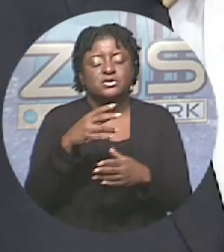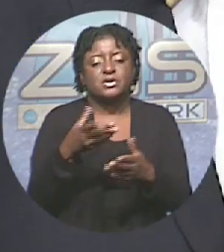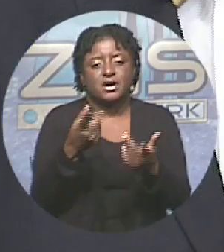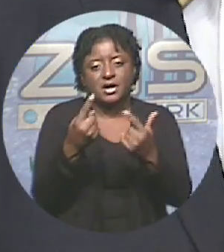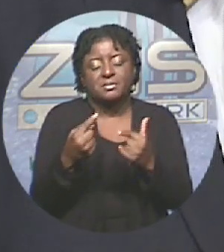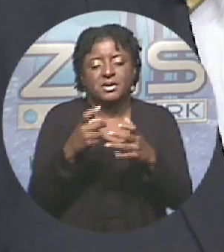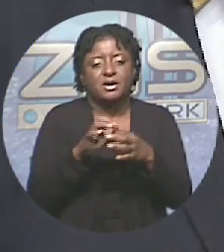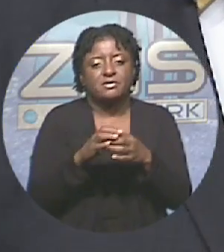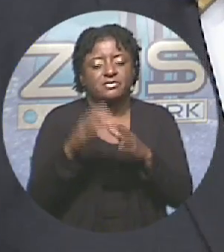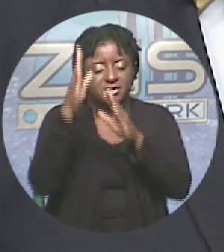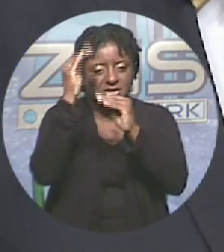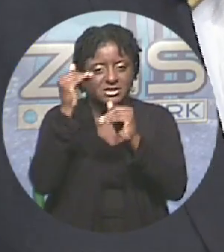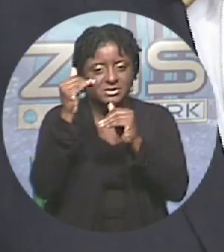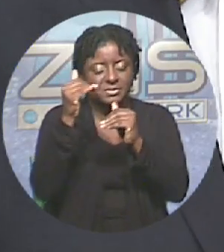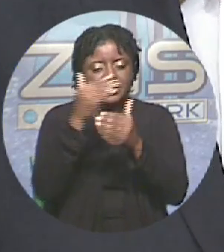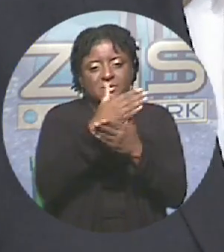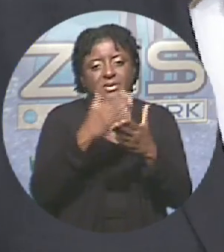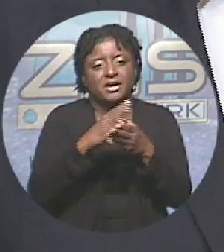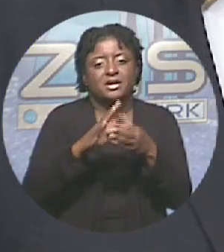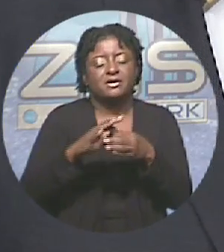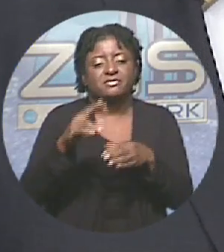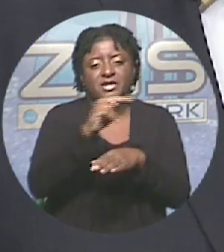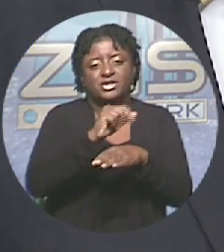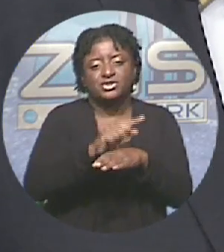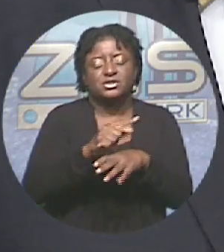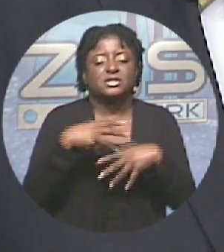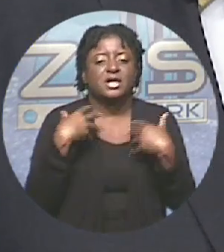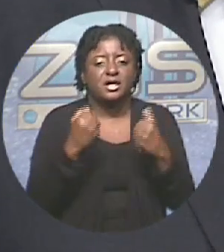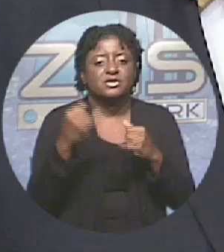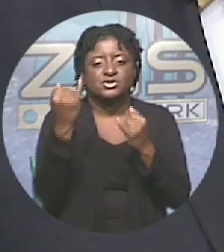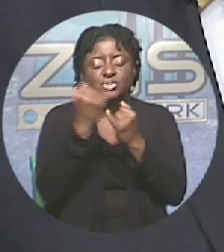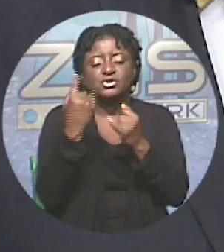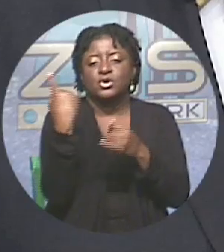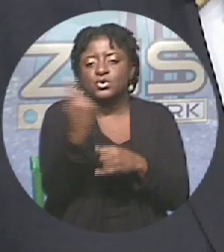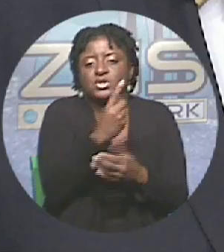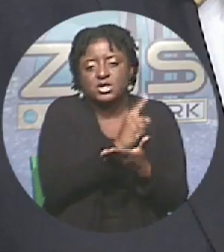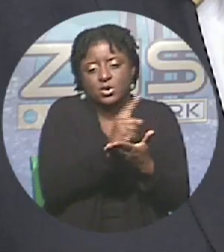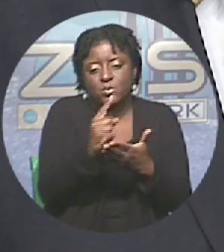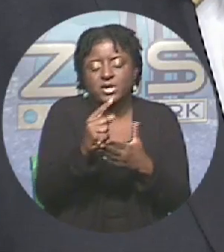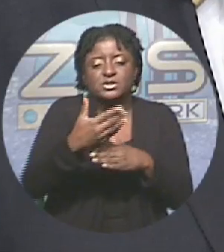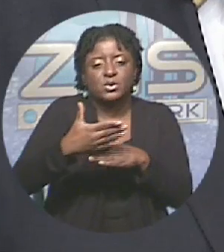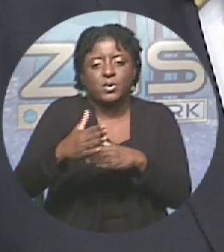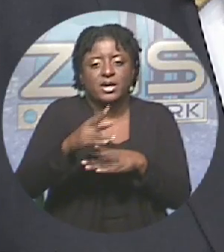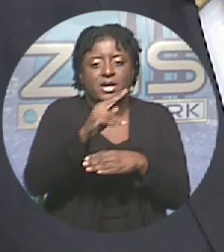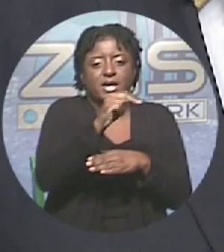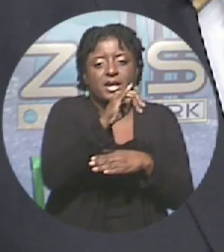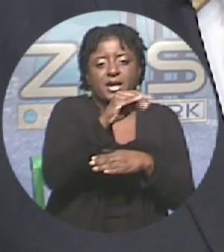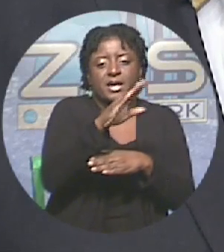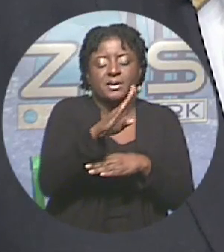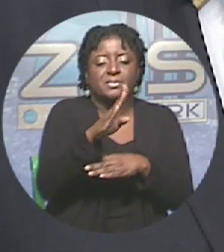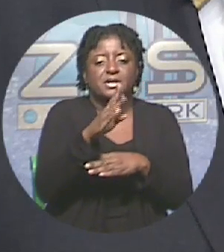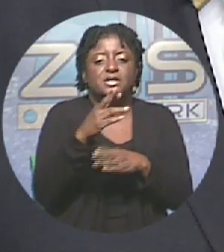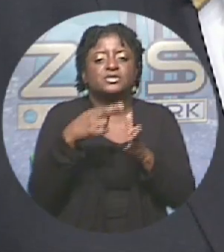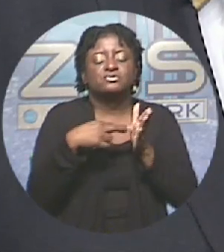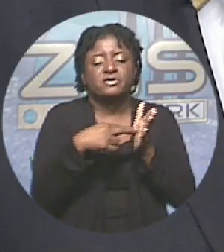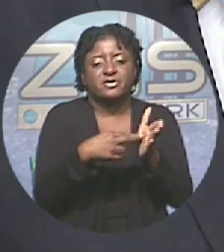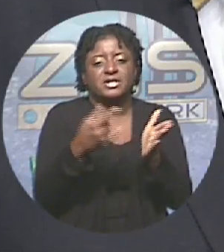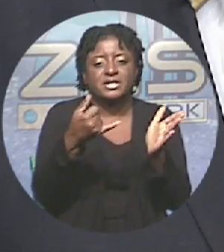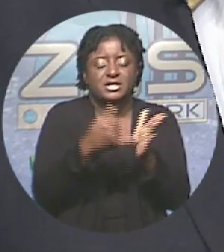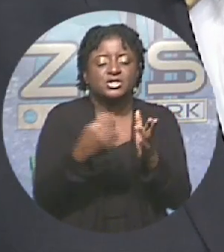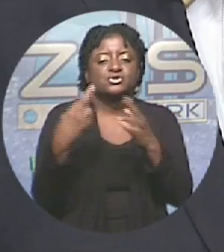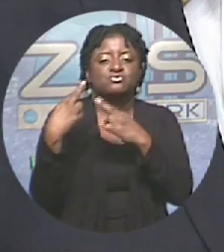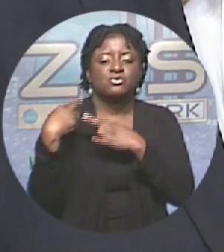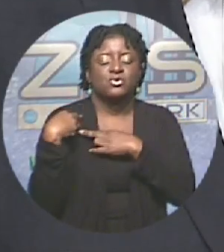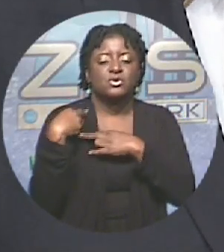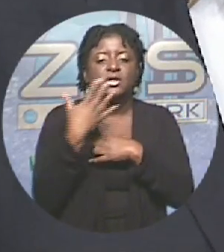anticipated phased National Health Insurance is only weeks away, and the National Insurance Board is revealing its role. NIB will be the